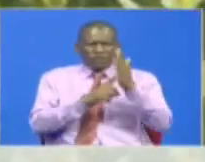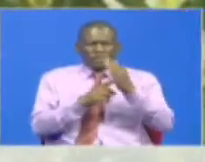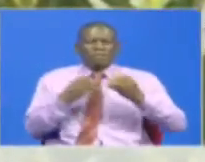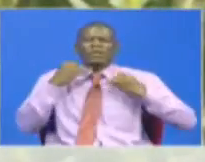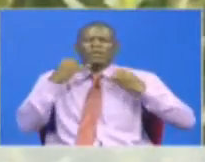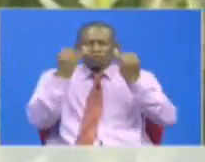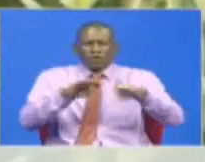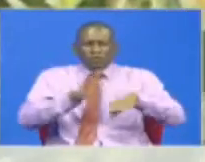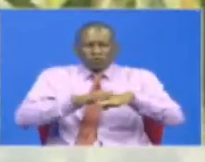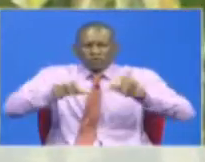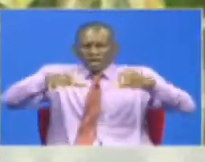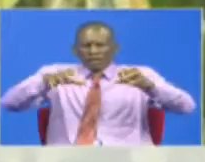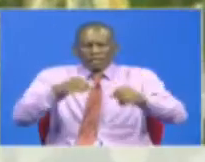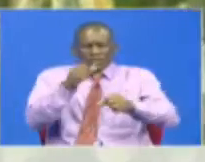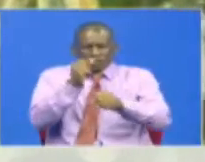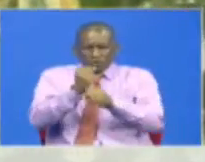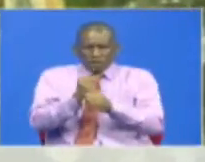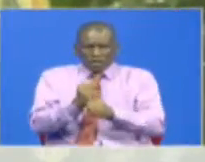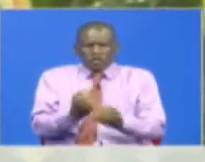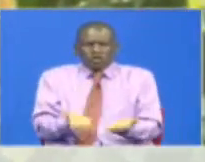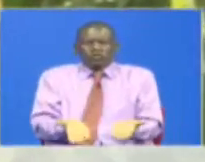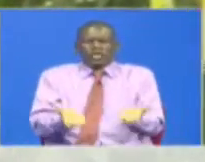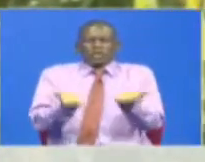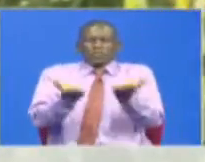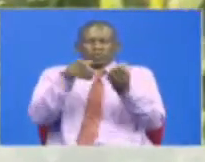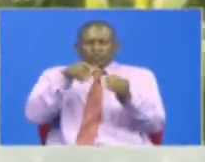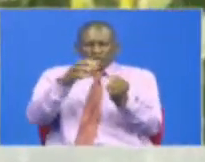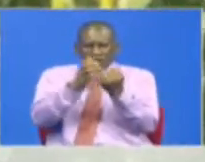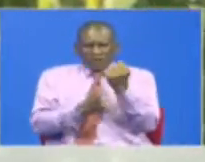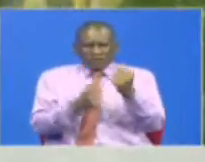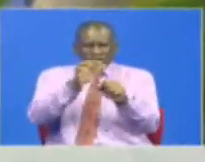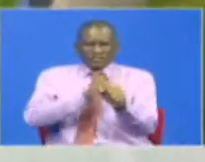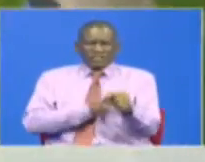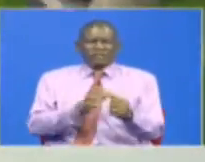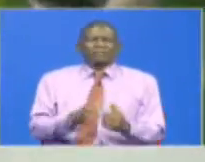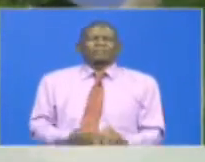good agricultural practices to improve their yield.